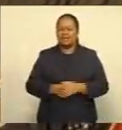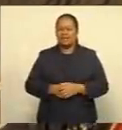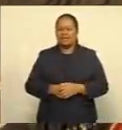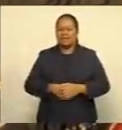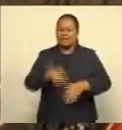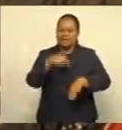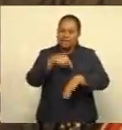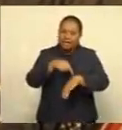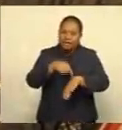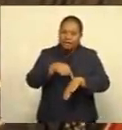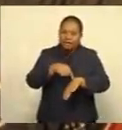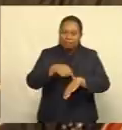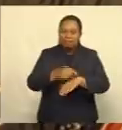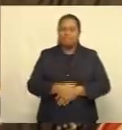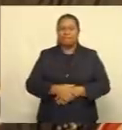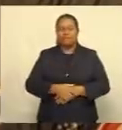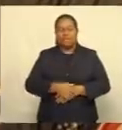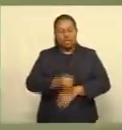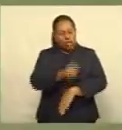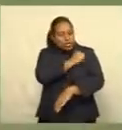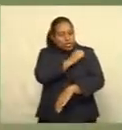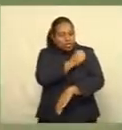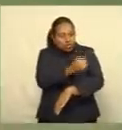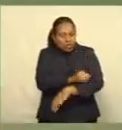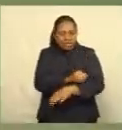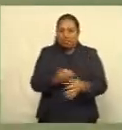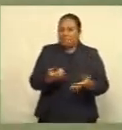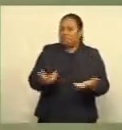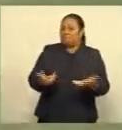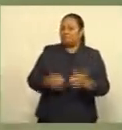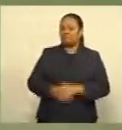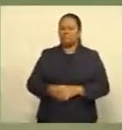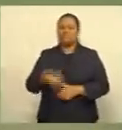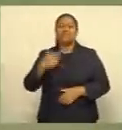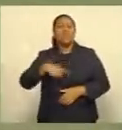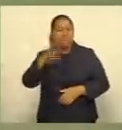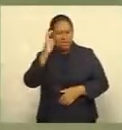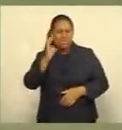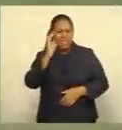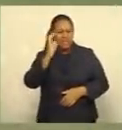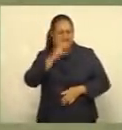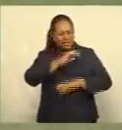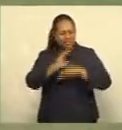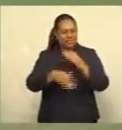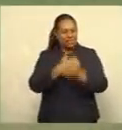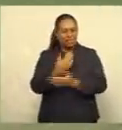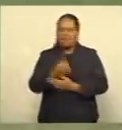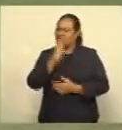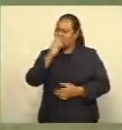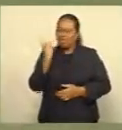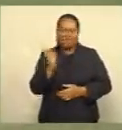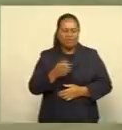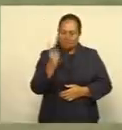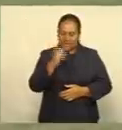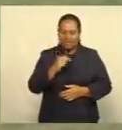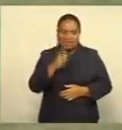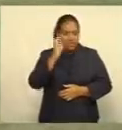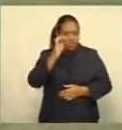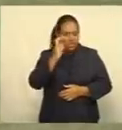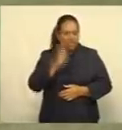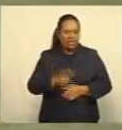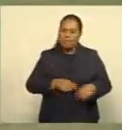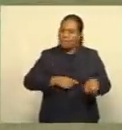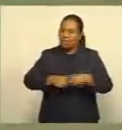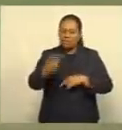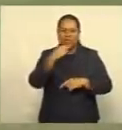time and your strength because of the training. You can easily come and play, but the training, most of the